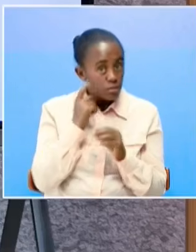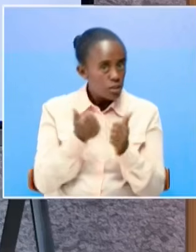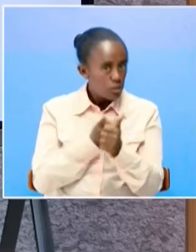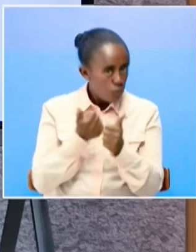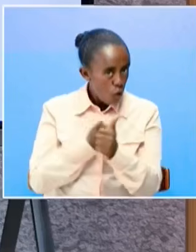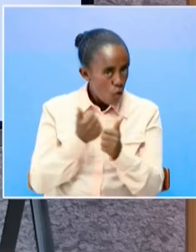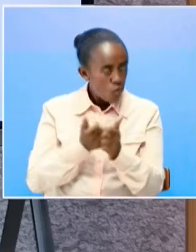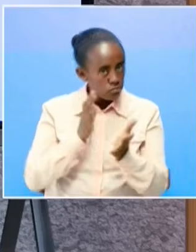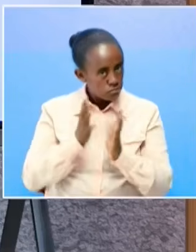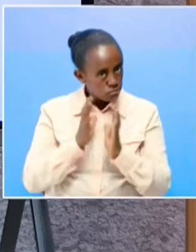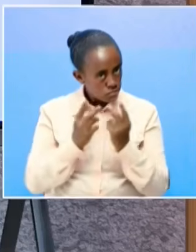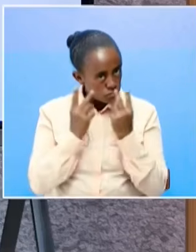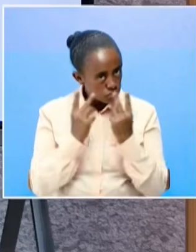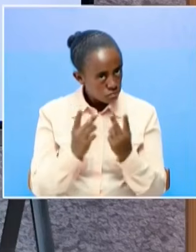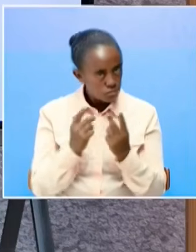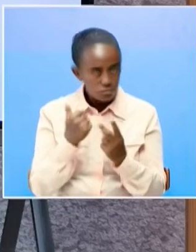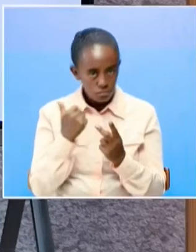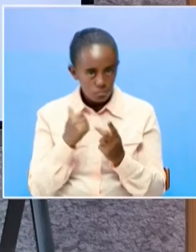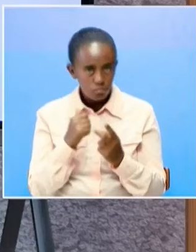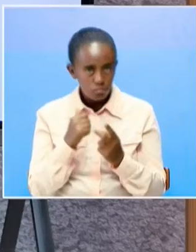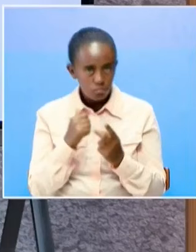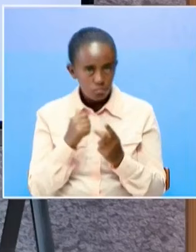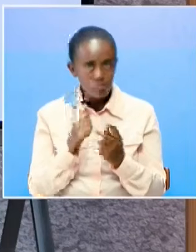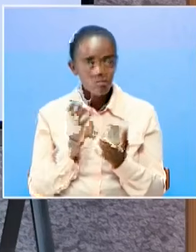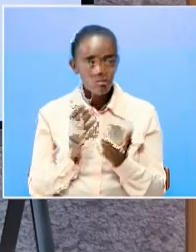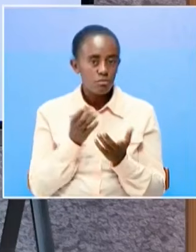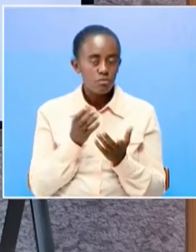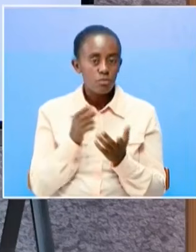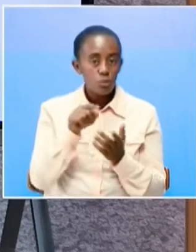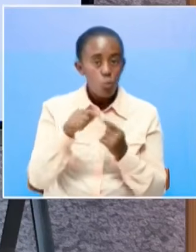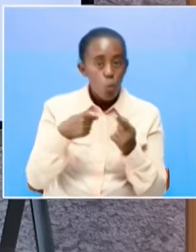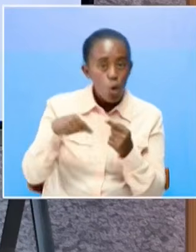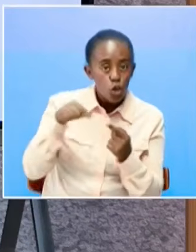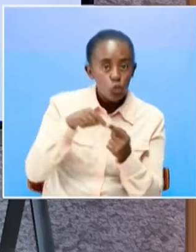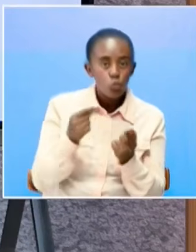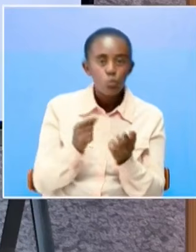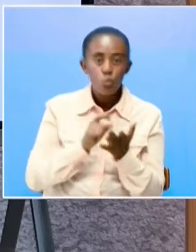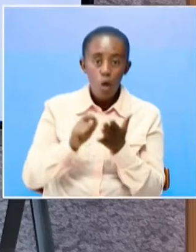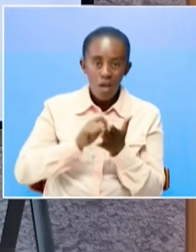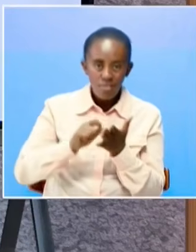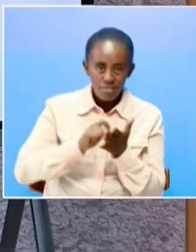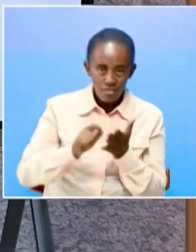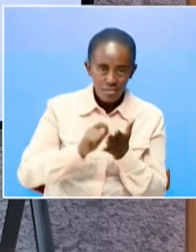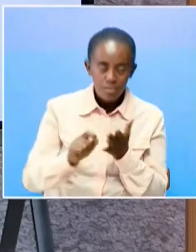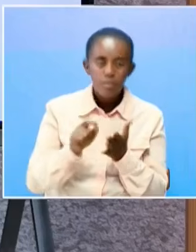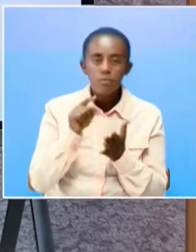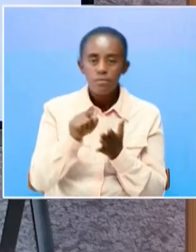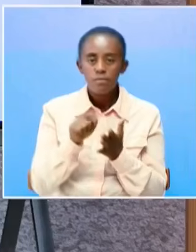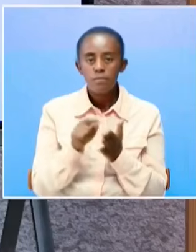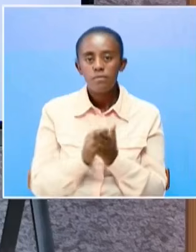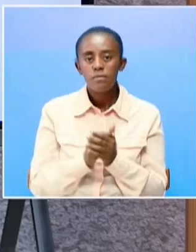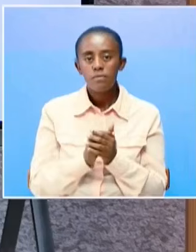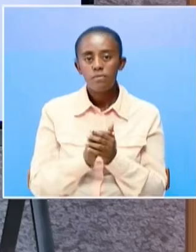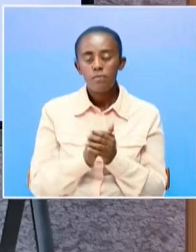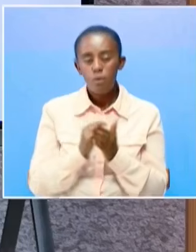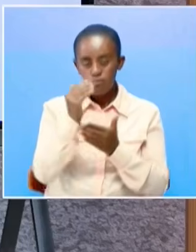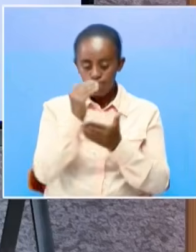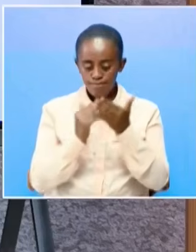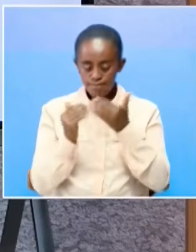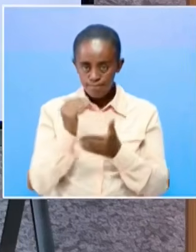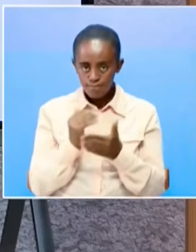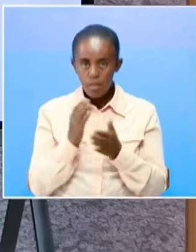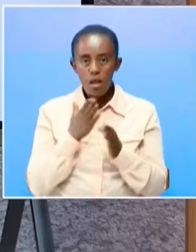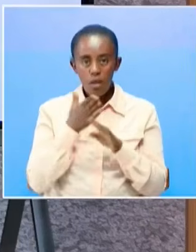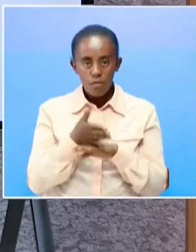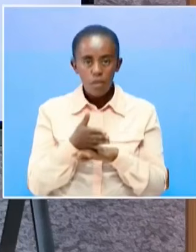listen carefully because I'm just going to write then, say it orally. After that,